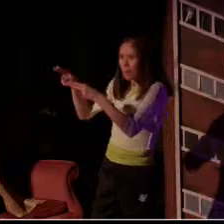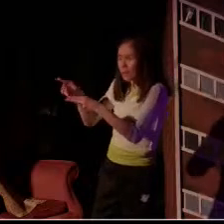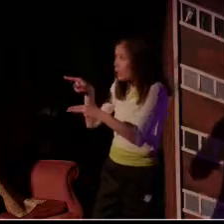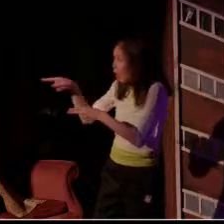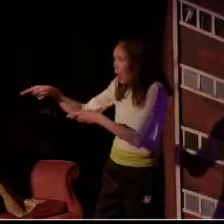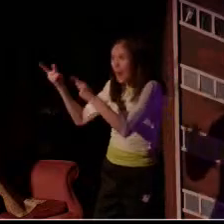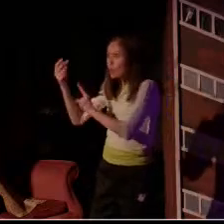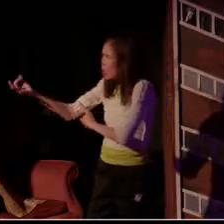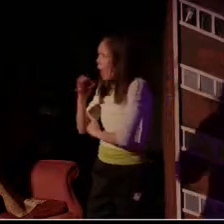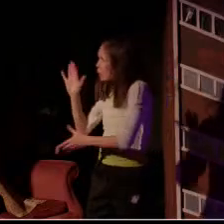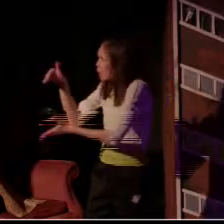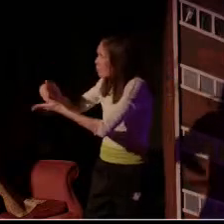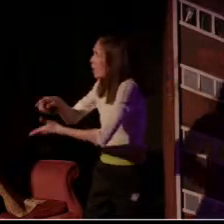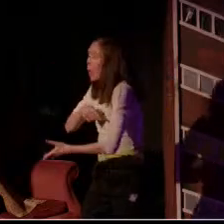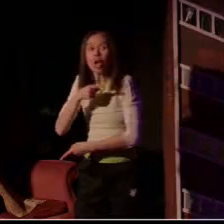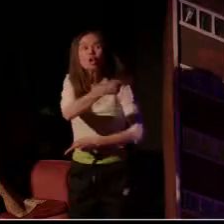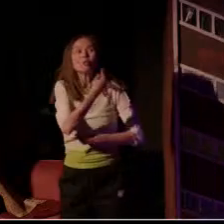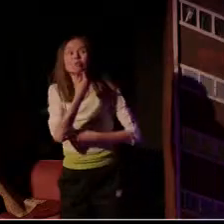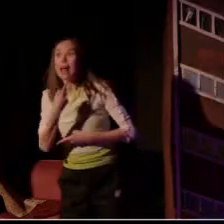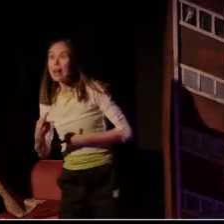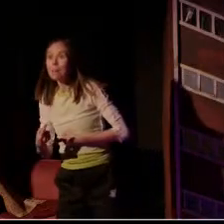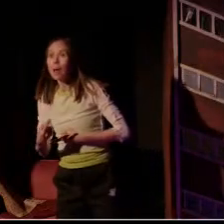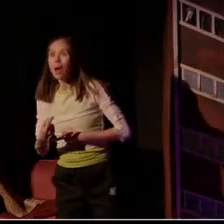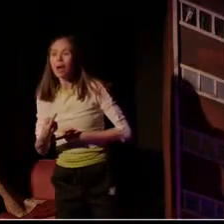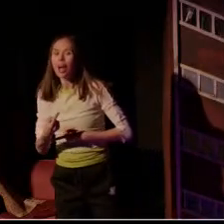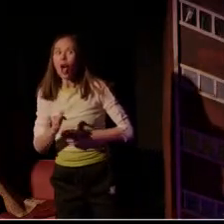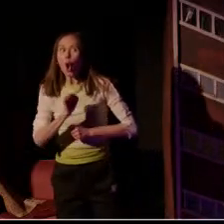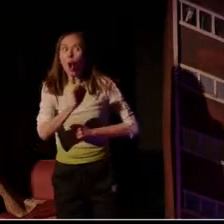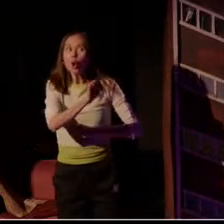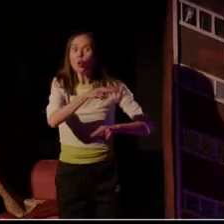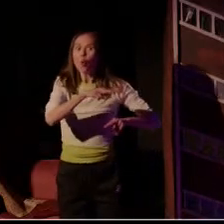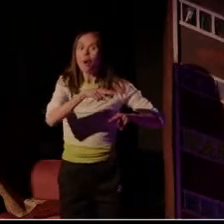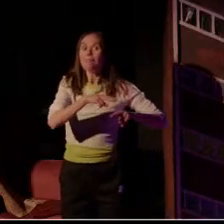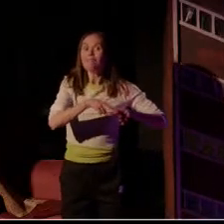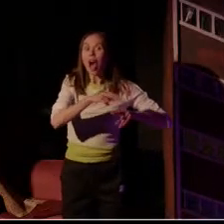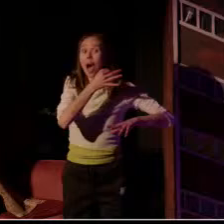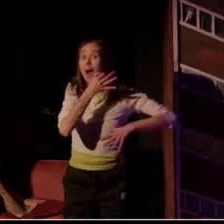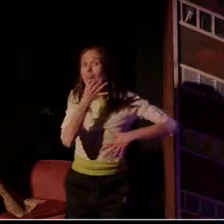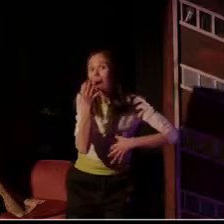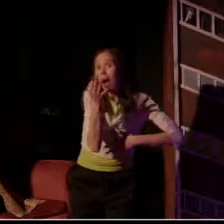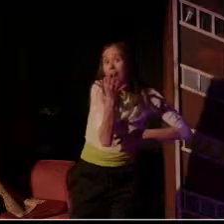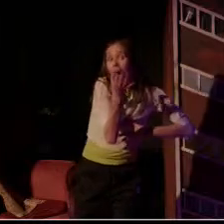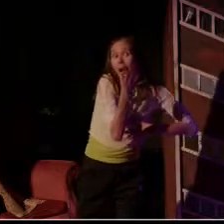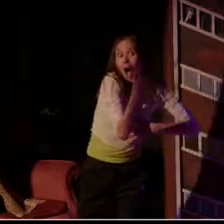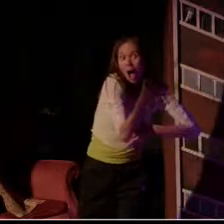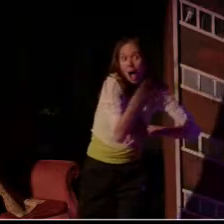your kind father to greet him and bring him comfort.